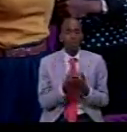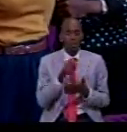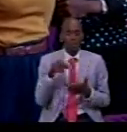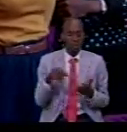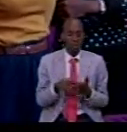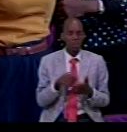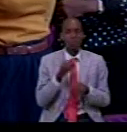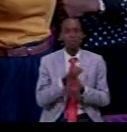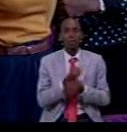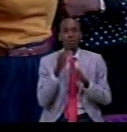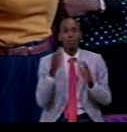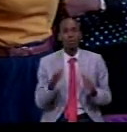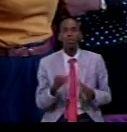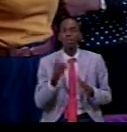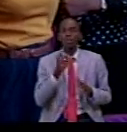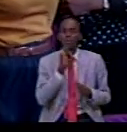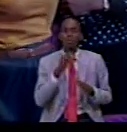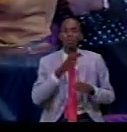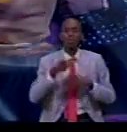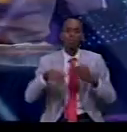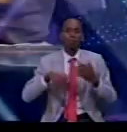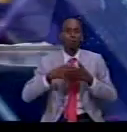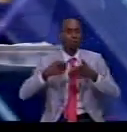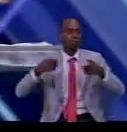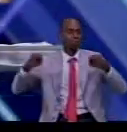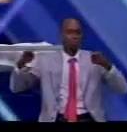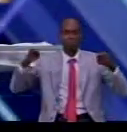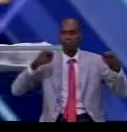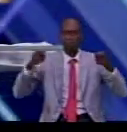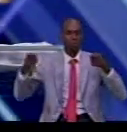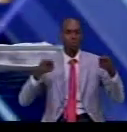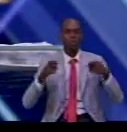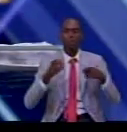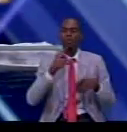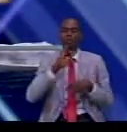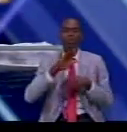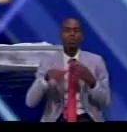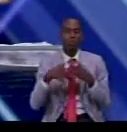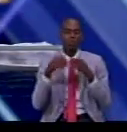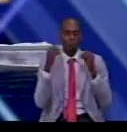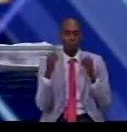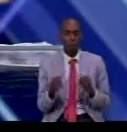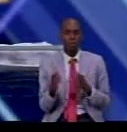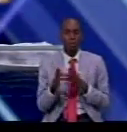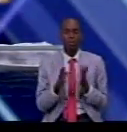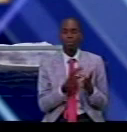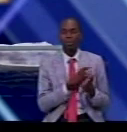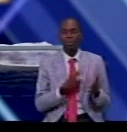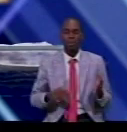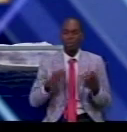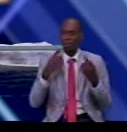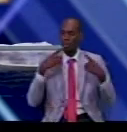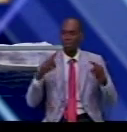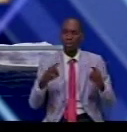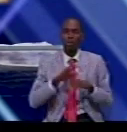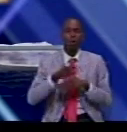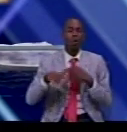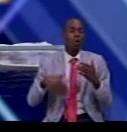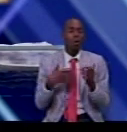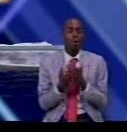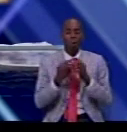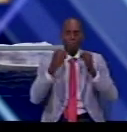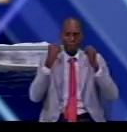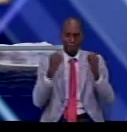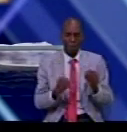sovereign stone. This stone has all power. Even Jesus declared it, all power is given to me